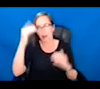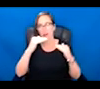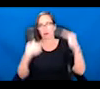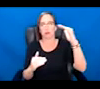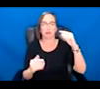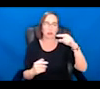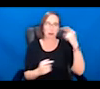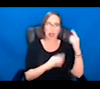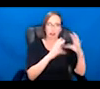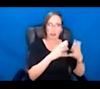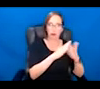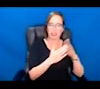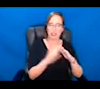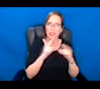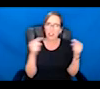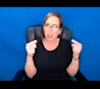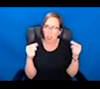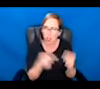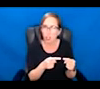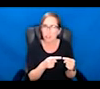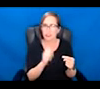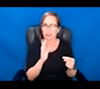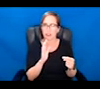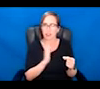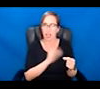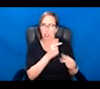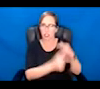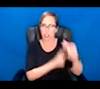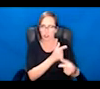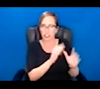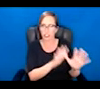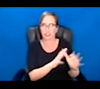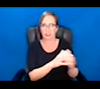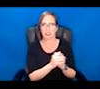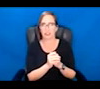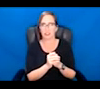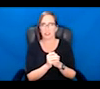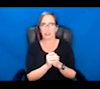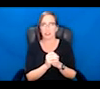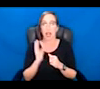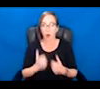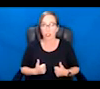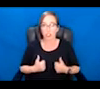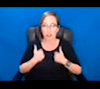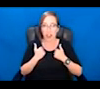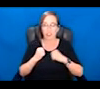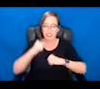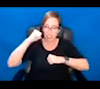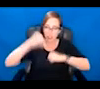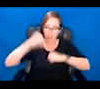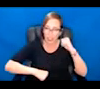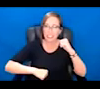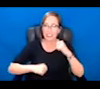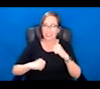to our generational resilience, while our culture, our brilliance, and our sheer survivalist grit have been